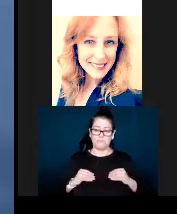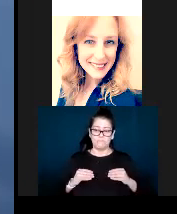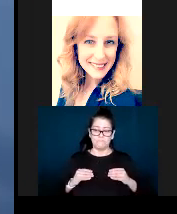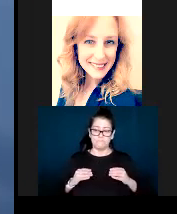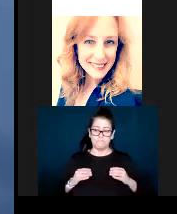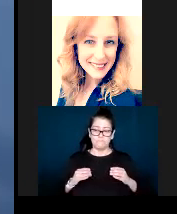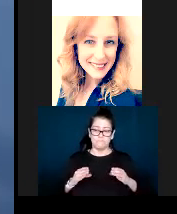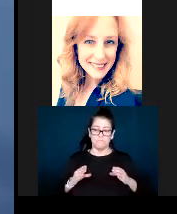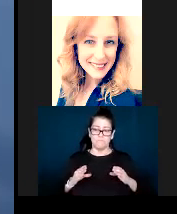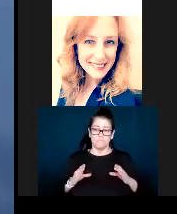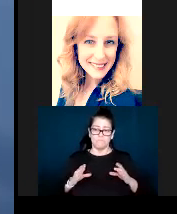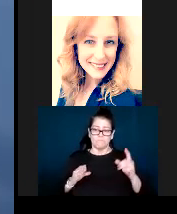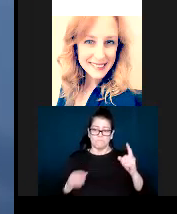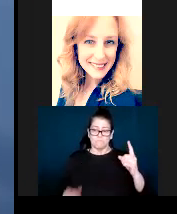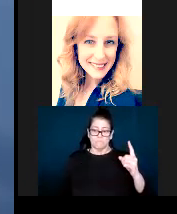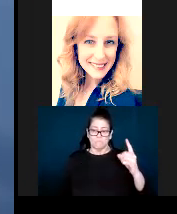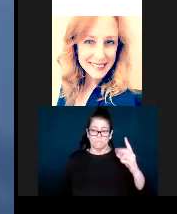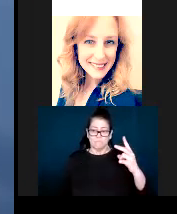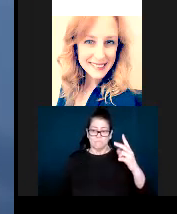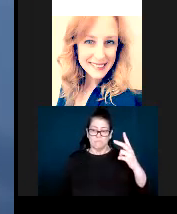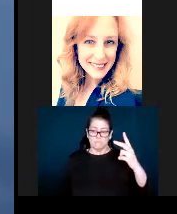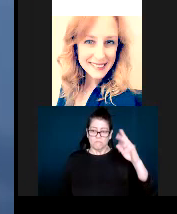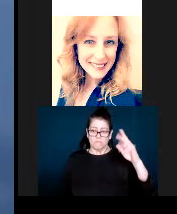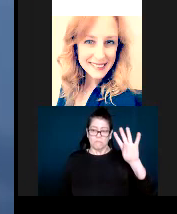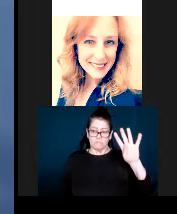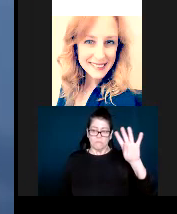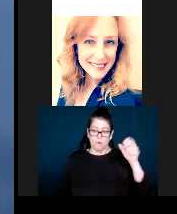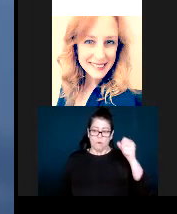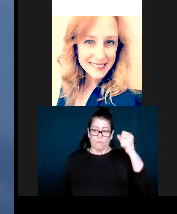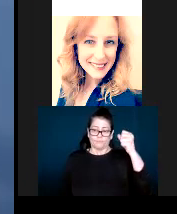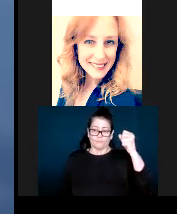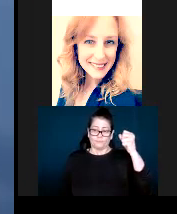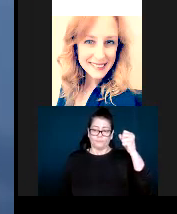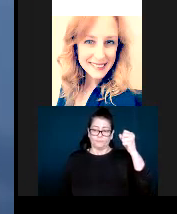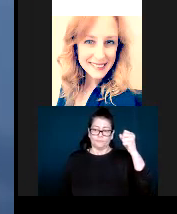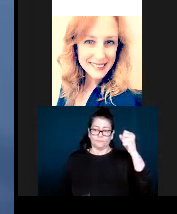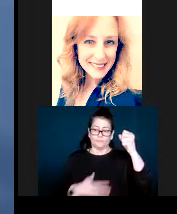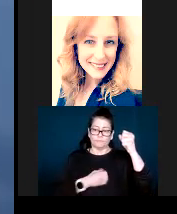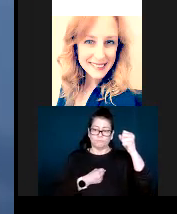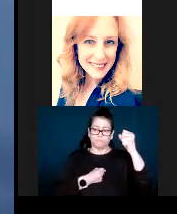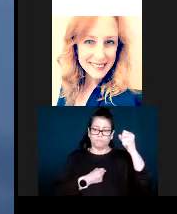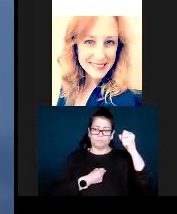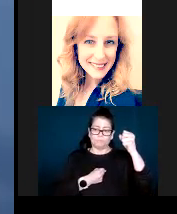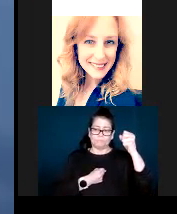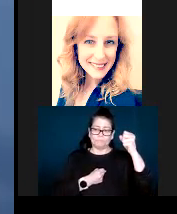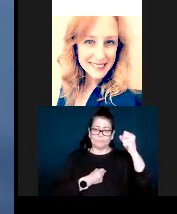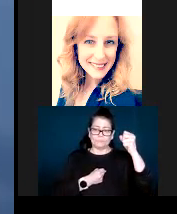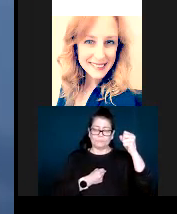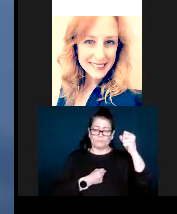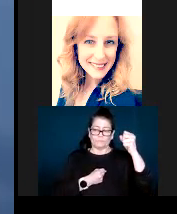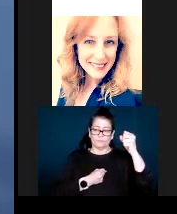2, 3, 4. Pausing, holding the air in your lungs, and